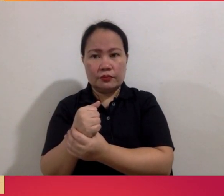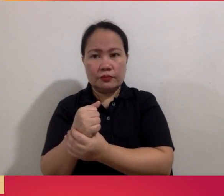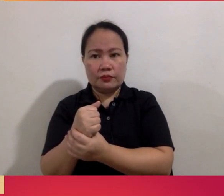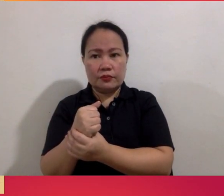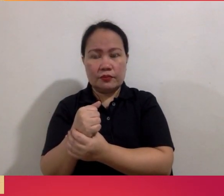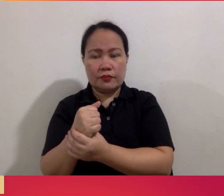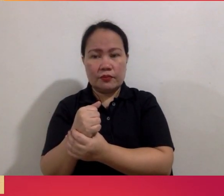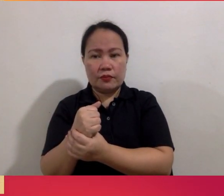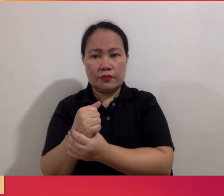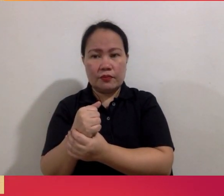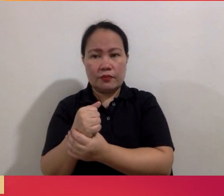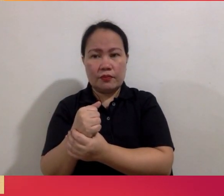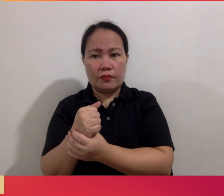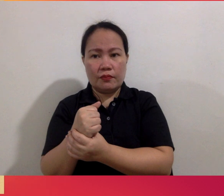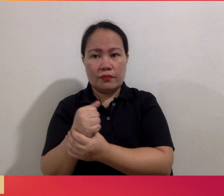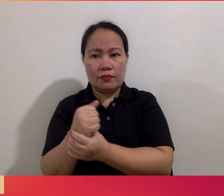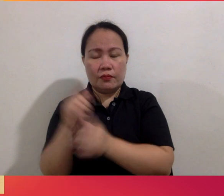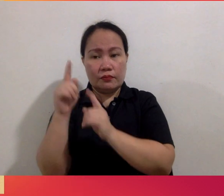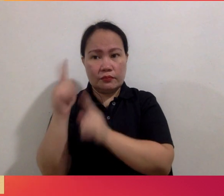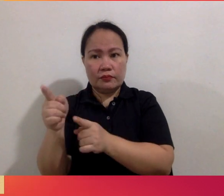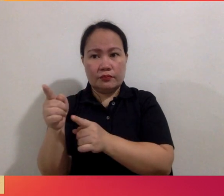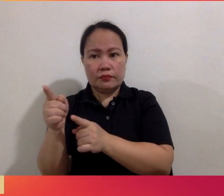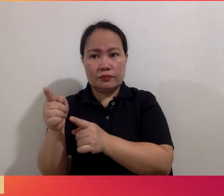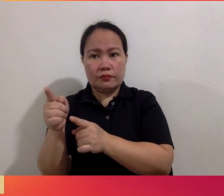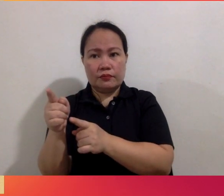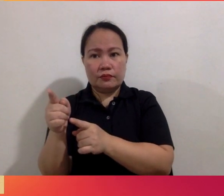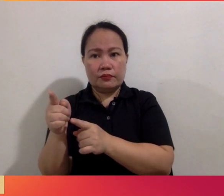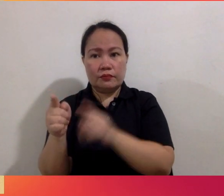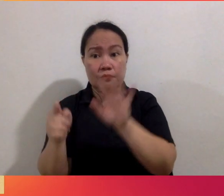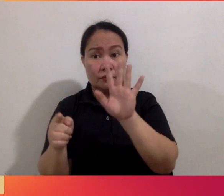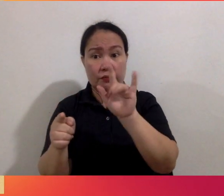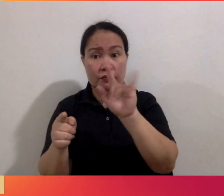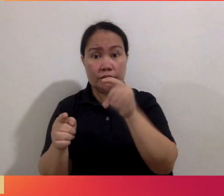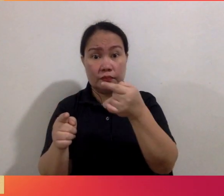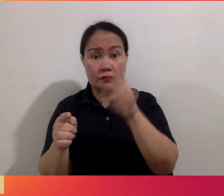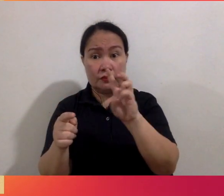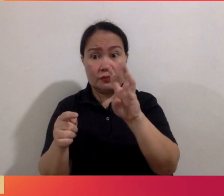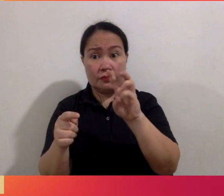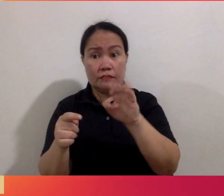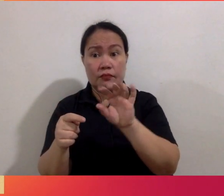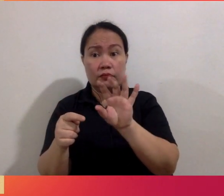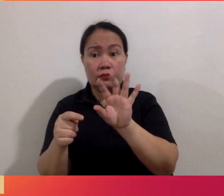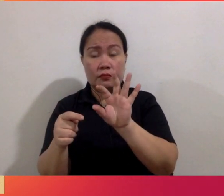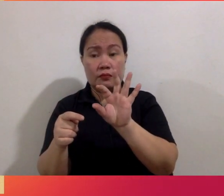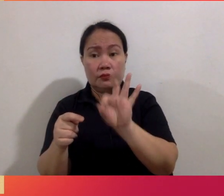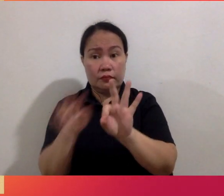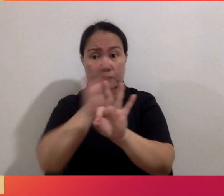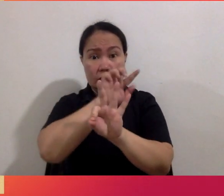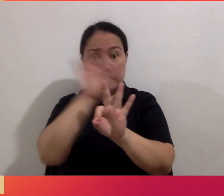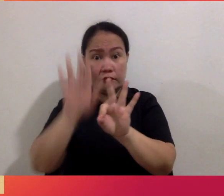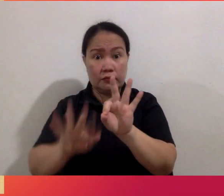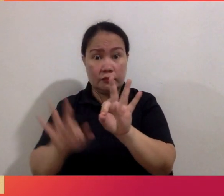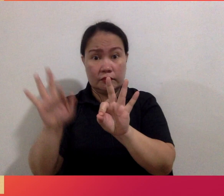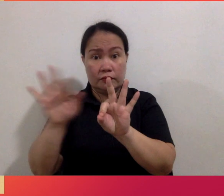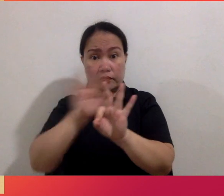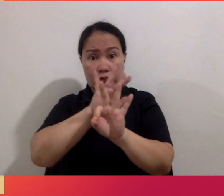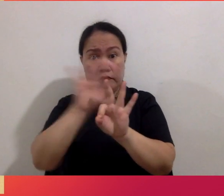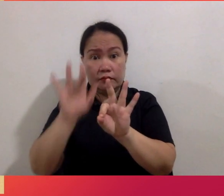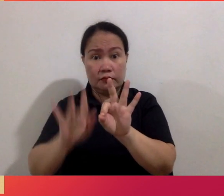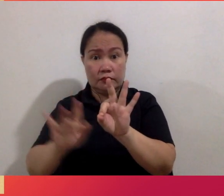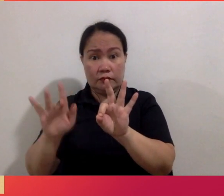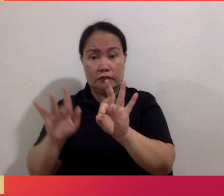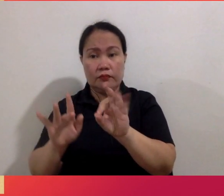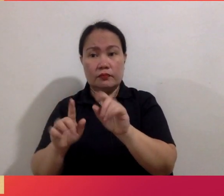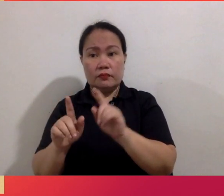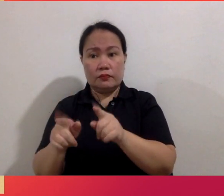square root of 25 minus 16 over 2. So, that is 25 minus 16, that is 9. Square root of 9, that